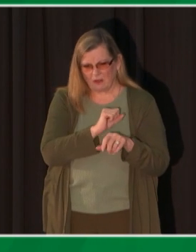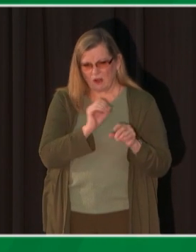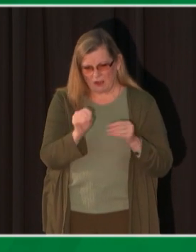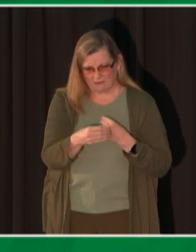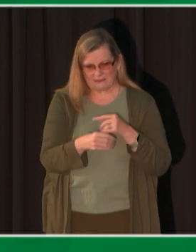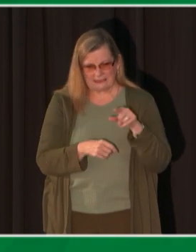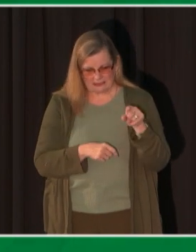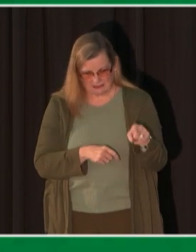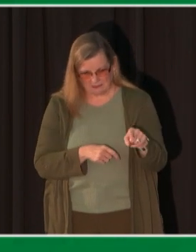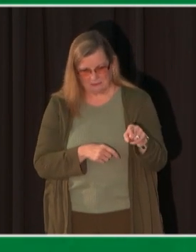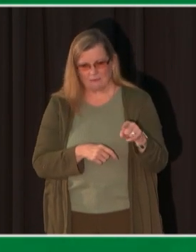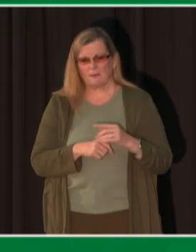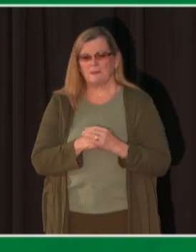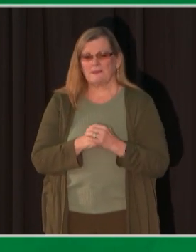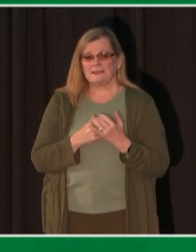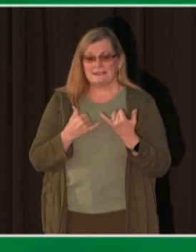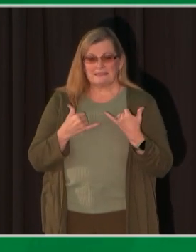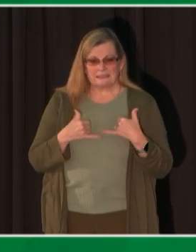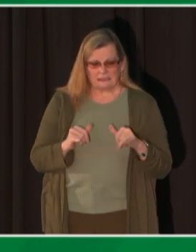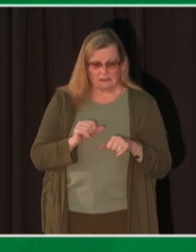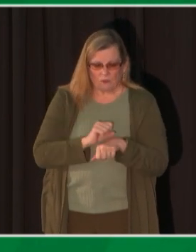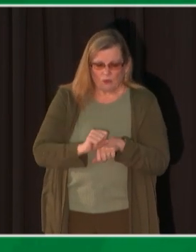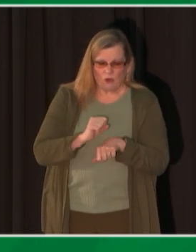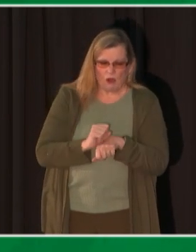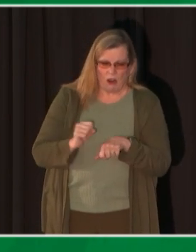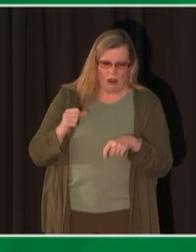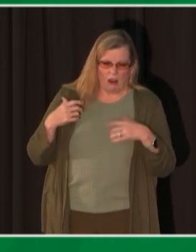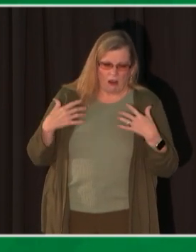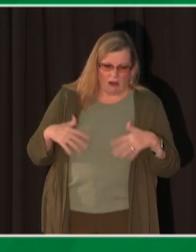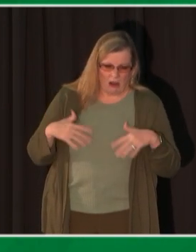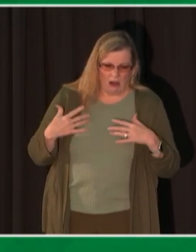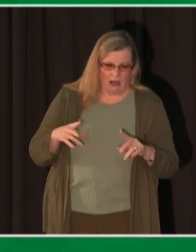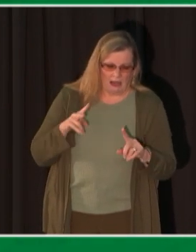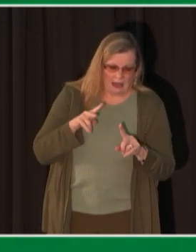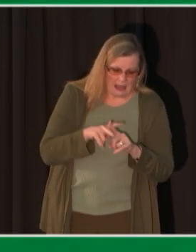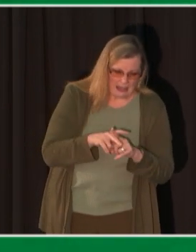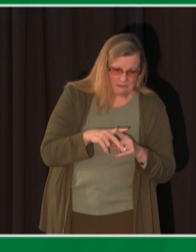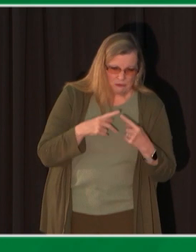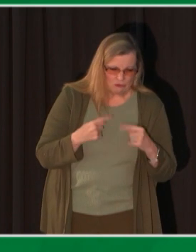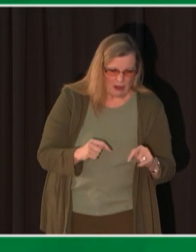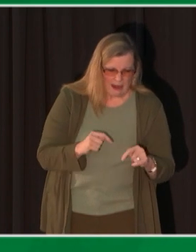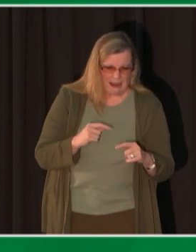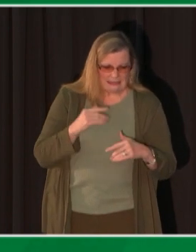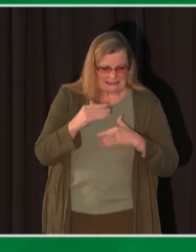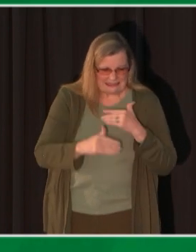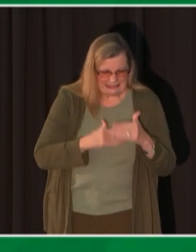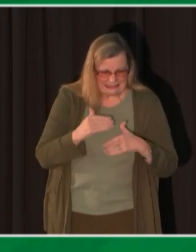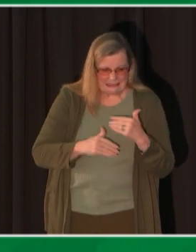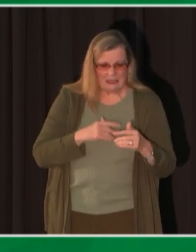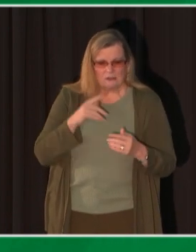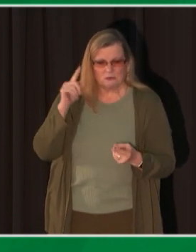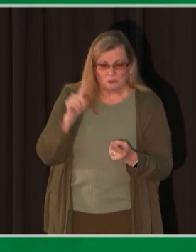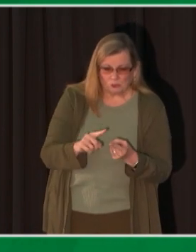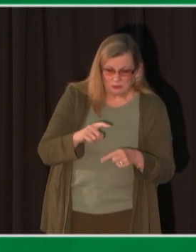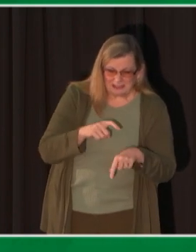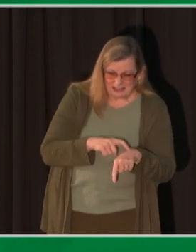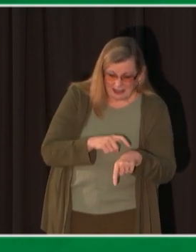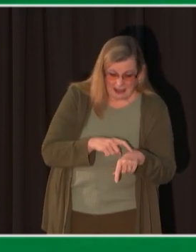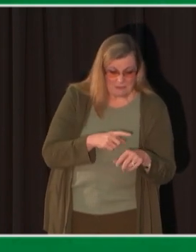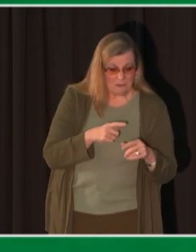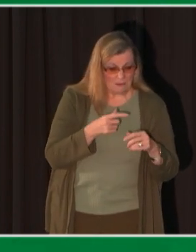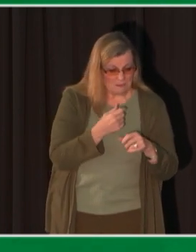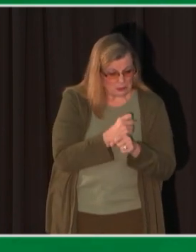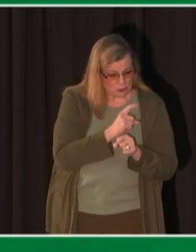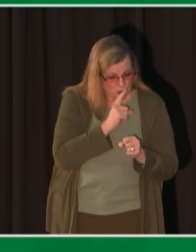claims and to push down the amount of time it takes to process those claims. We estimate that